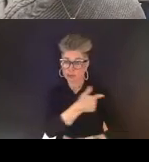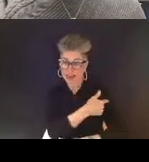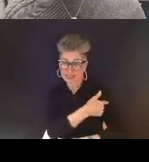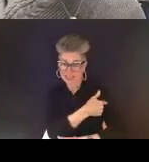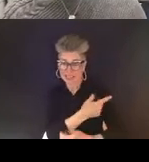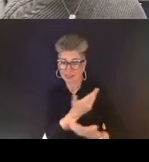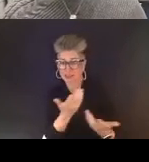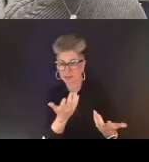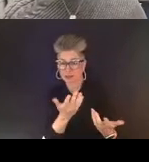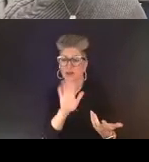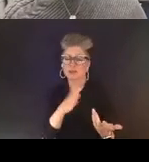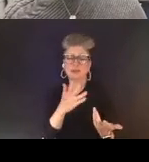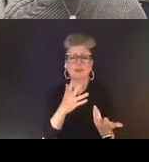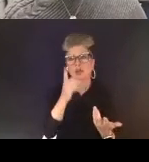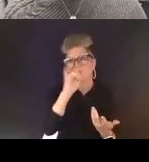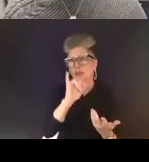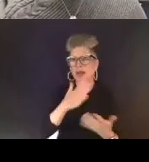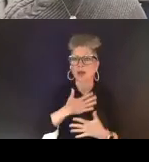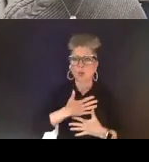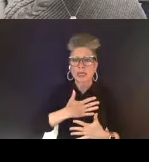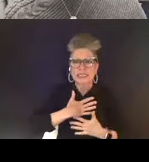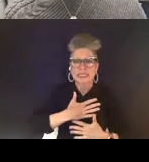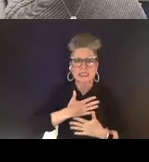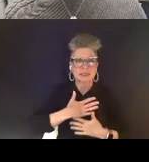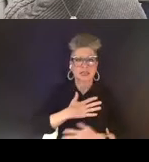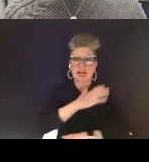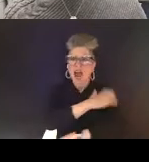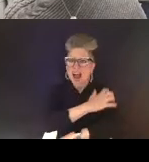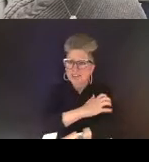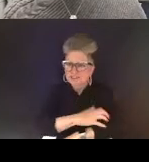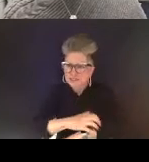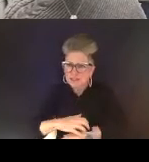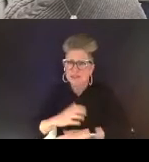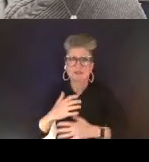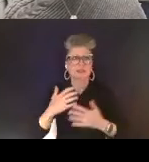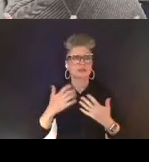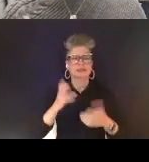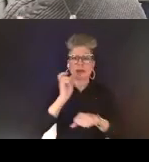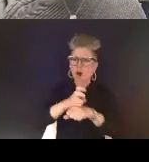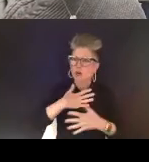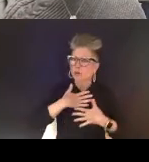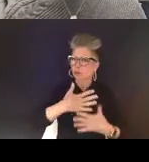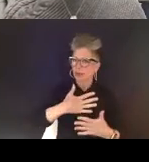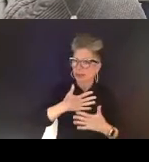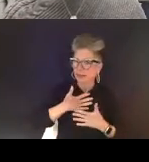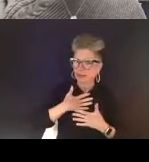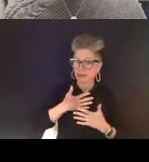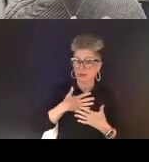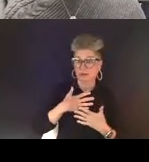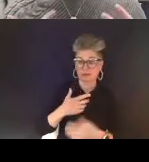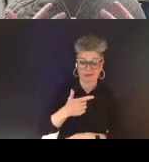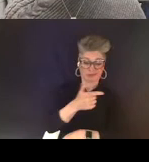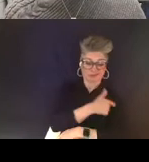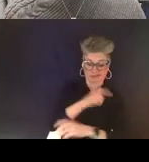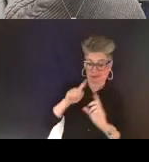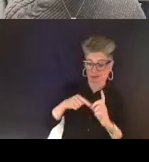allergic reaction? It's wheezing, it's hives, it's difficulty breathing within 4 hours of receiving that vaccine,